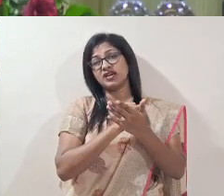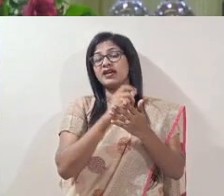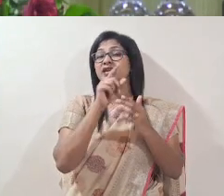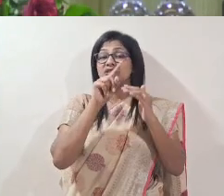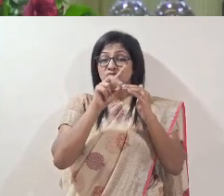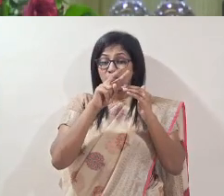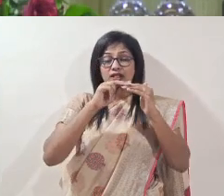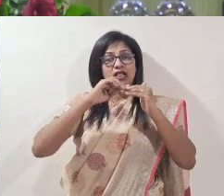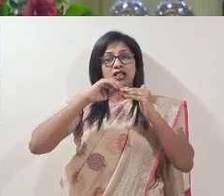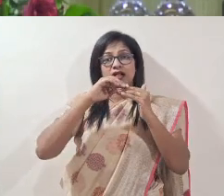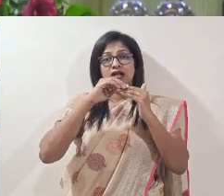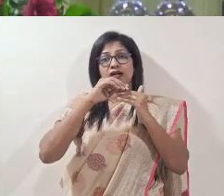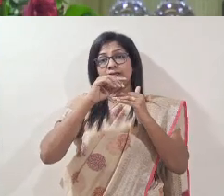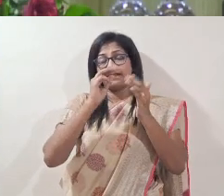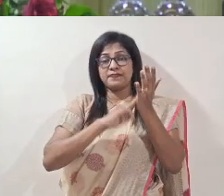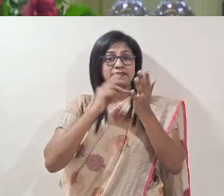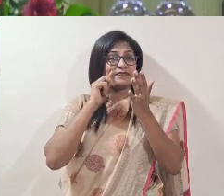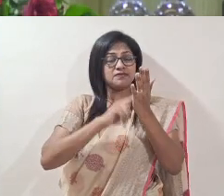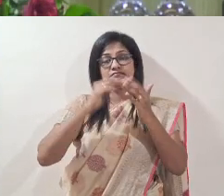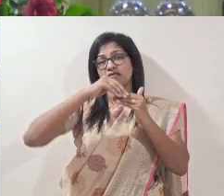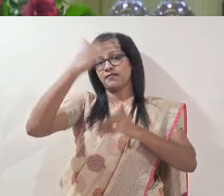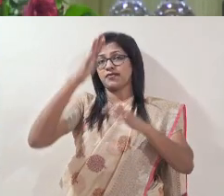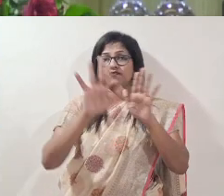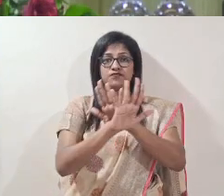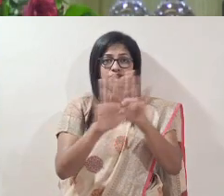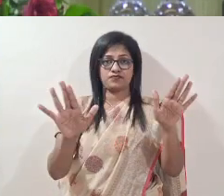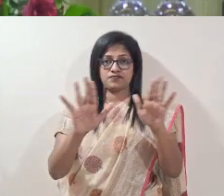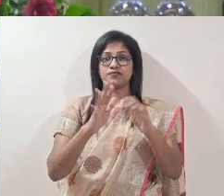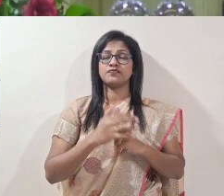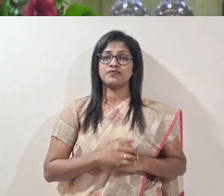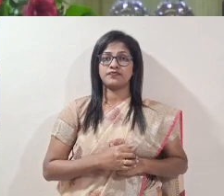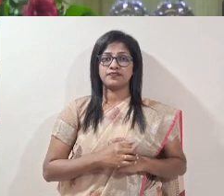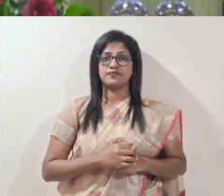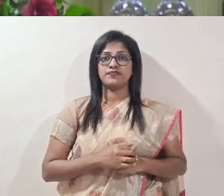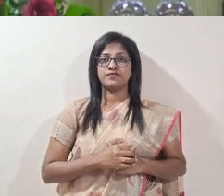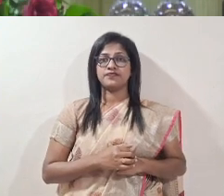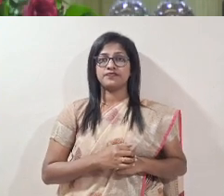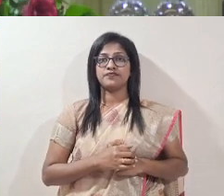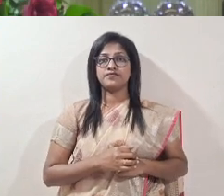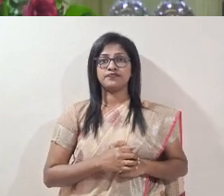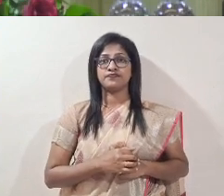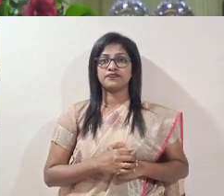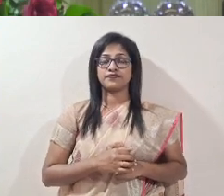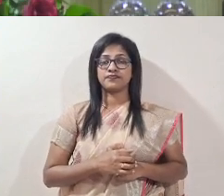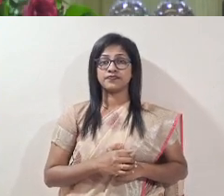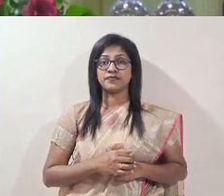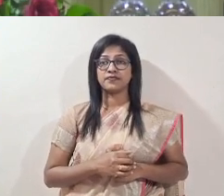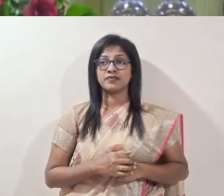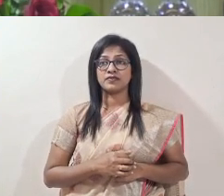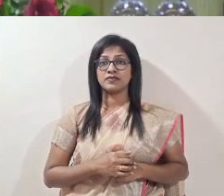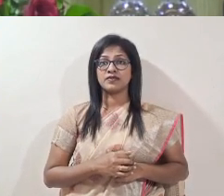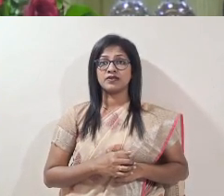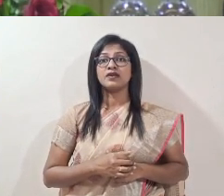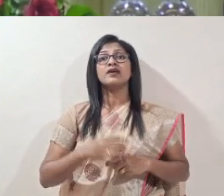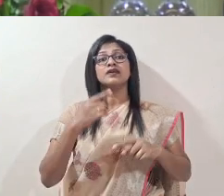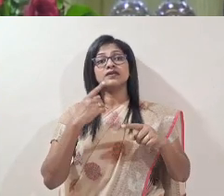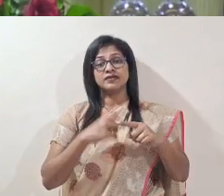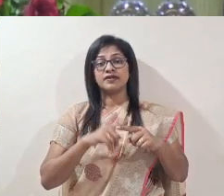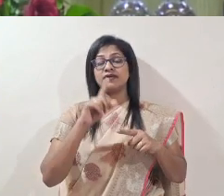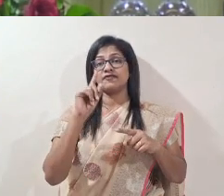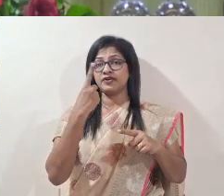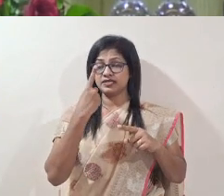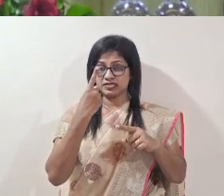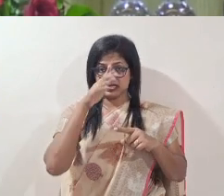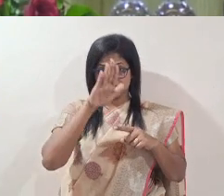you should not go more than 12 minutes. And so that is going to be first